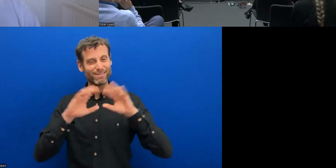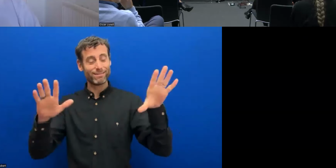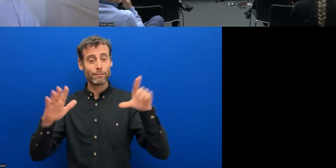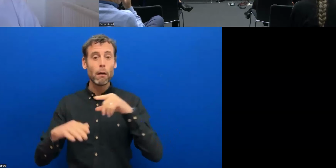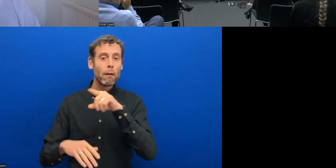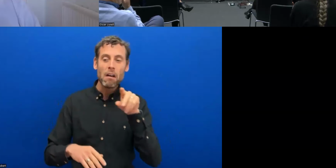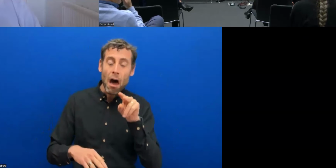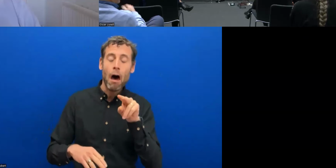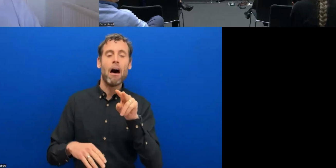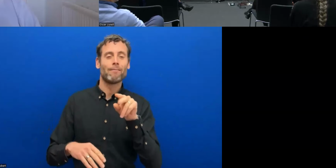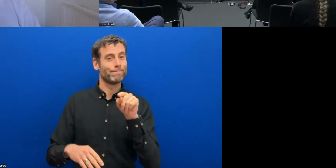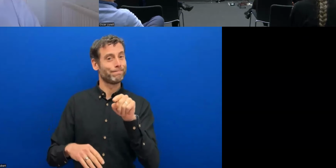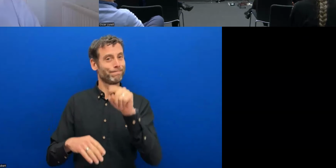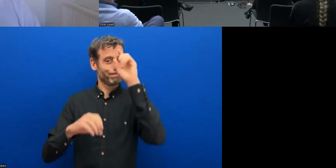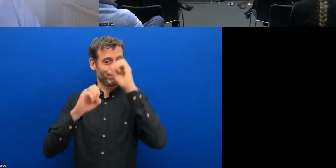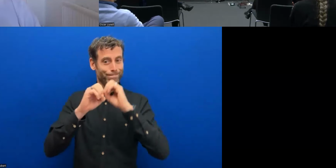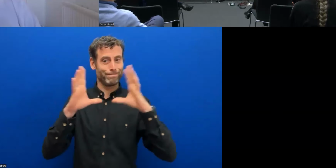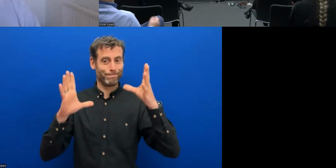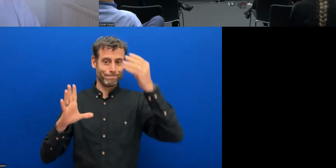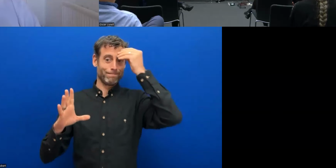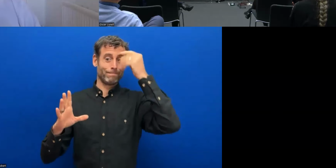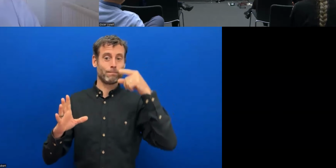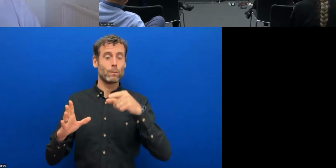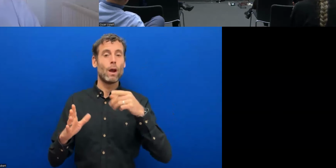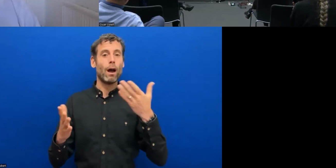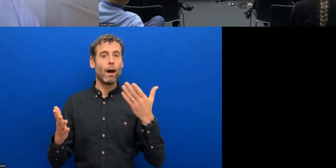session. So I leave over to Patricia now.